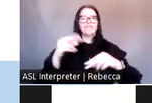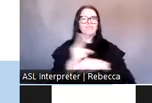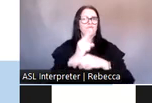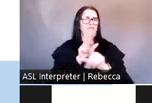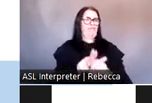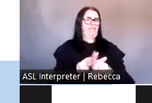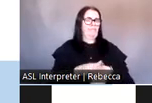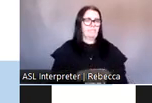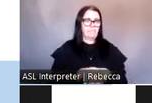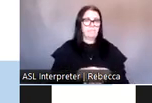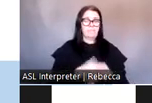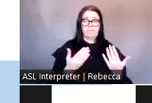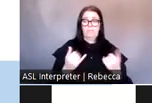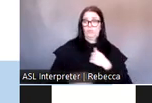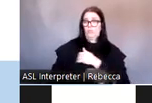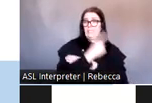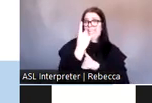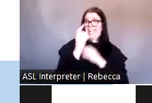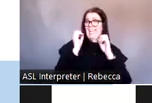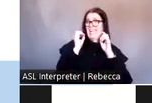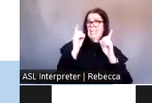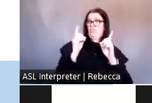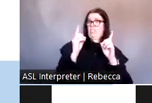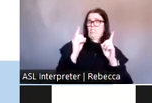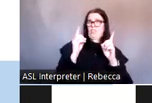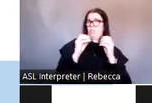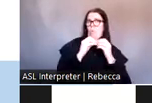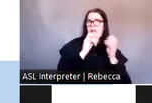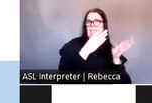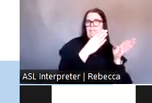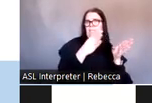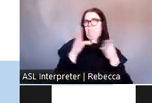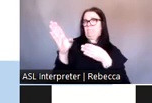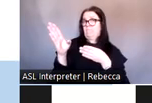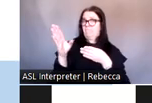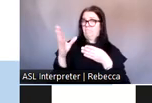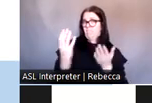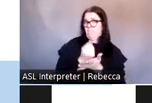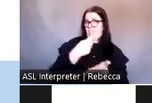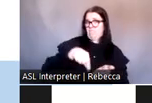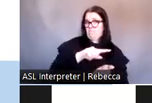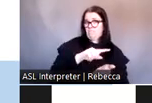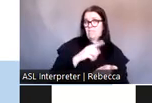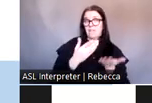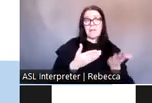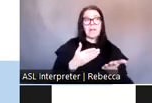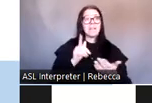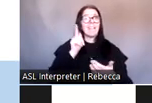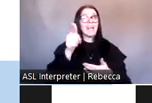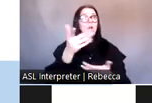Education is headed toward these new ideas, so let's get on board. It could be the difference when it comes to getting a job."